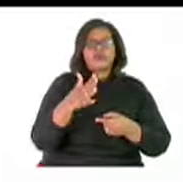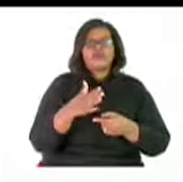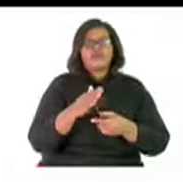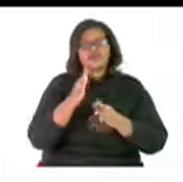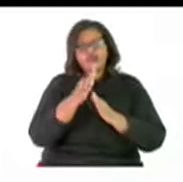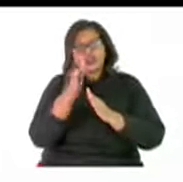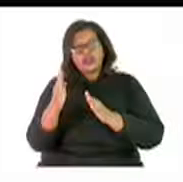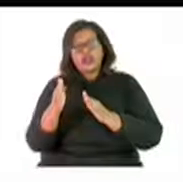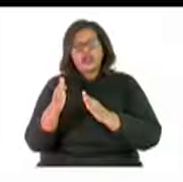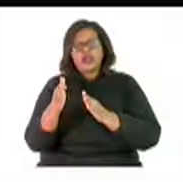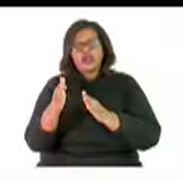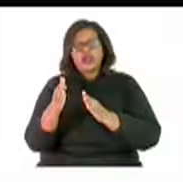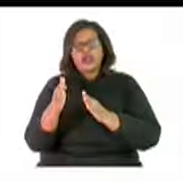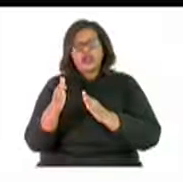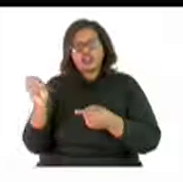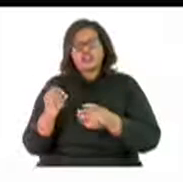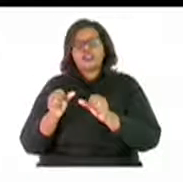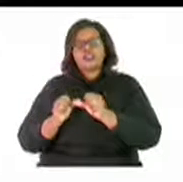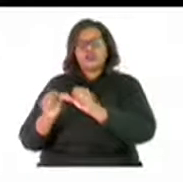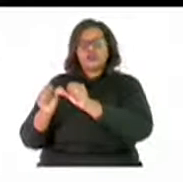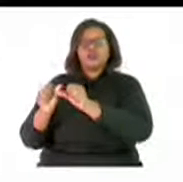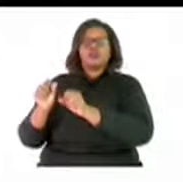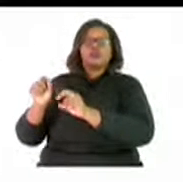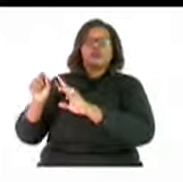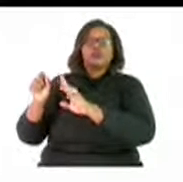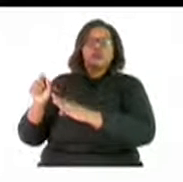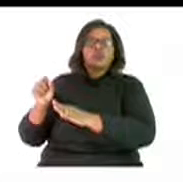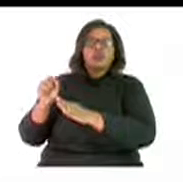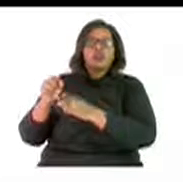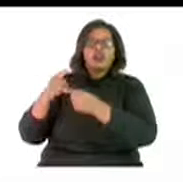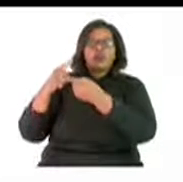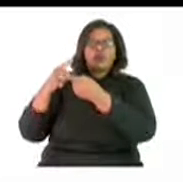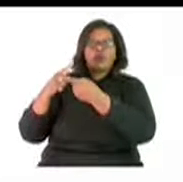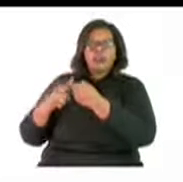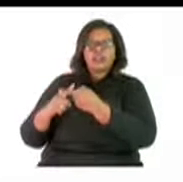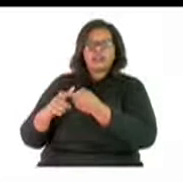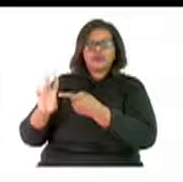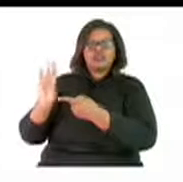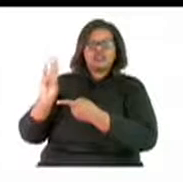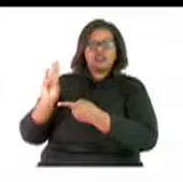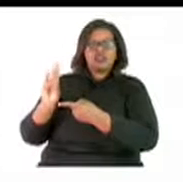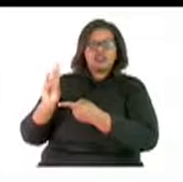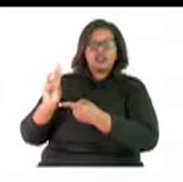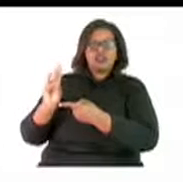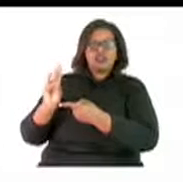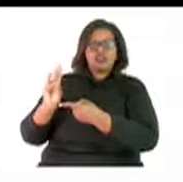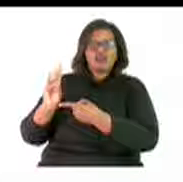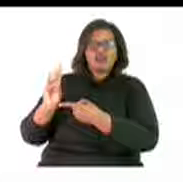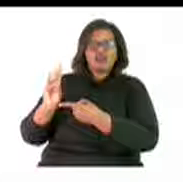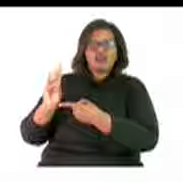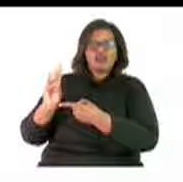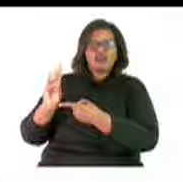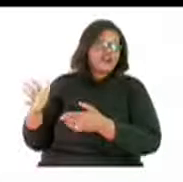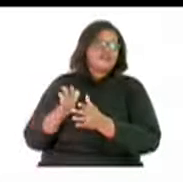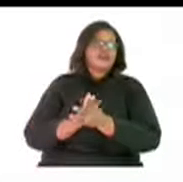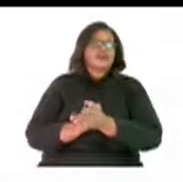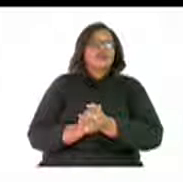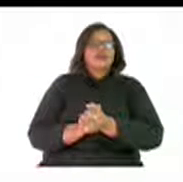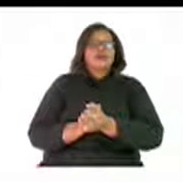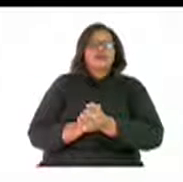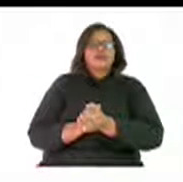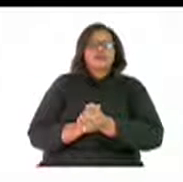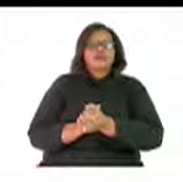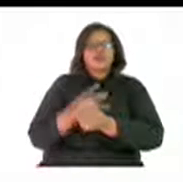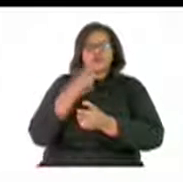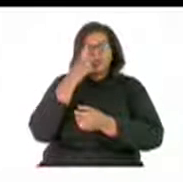have multiples of 6. The last one is multiples of 7. Look down,